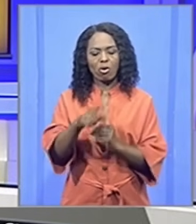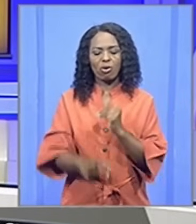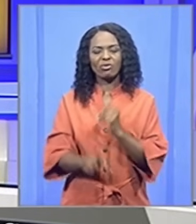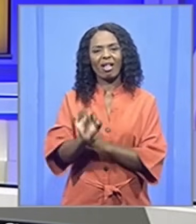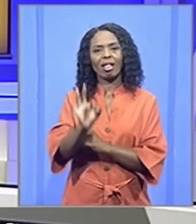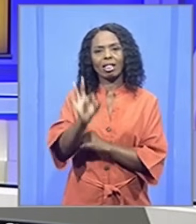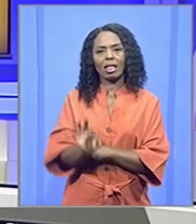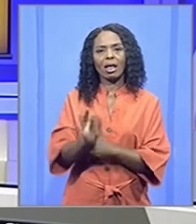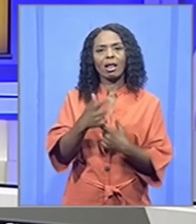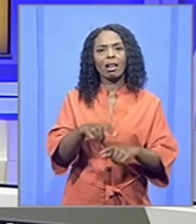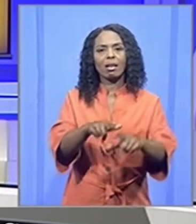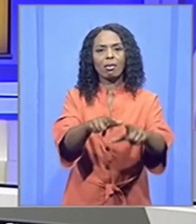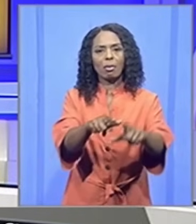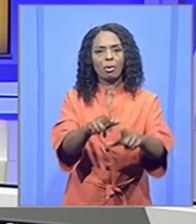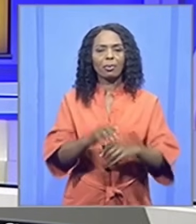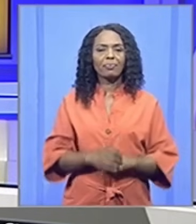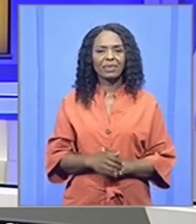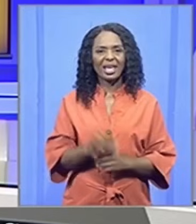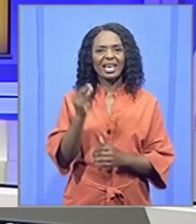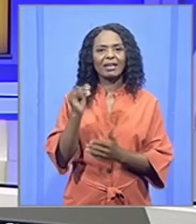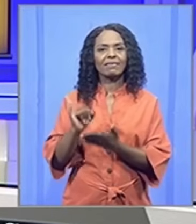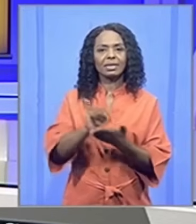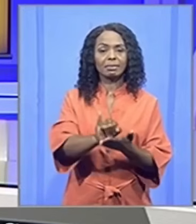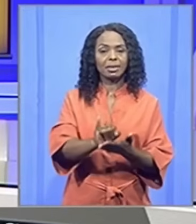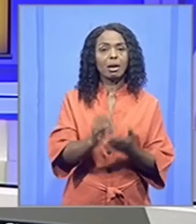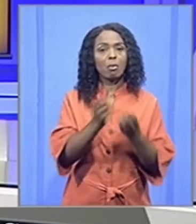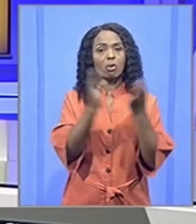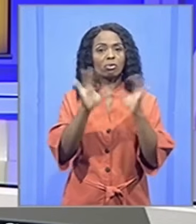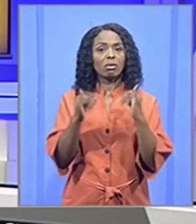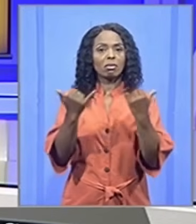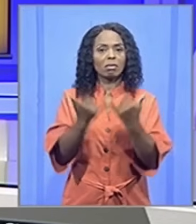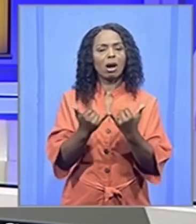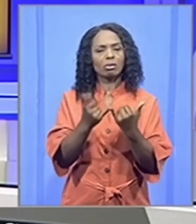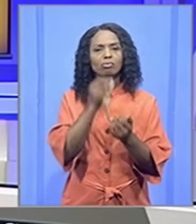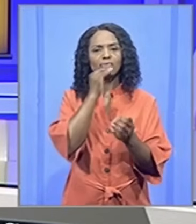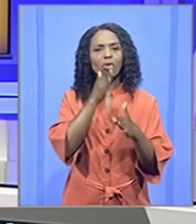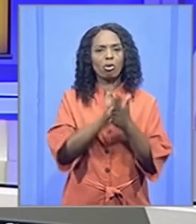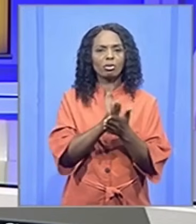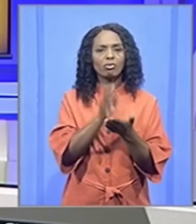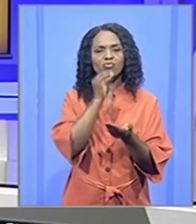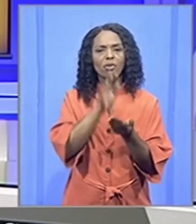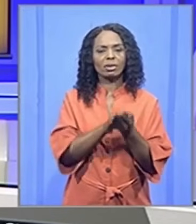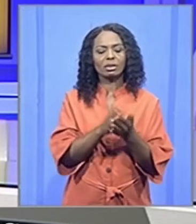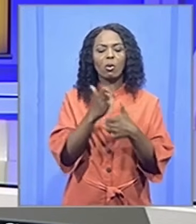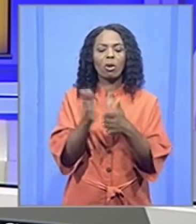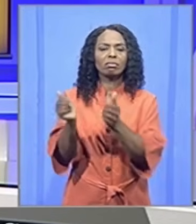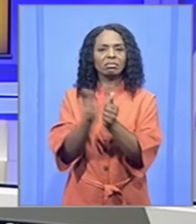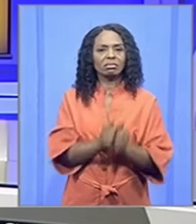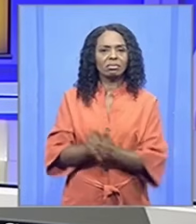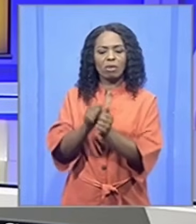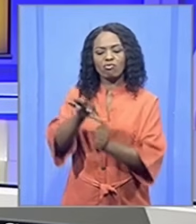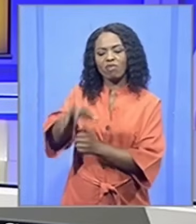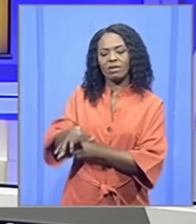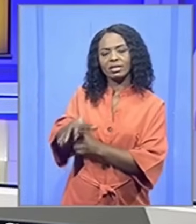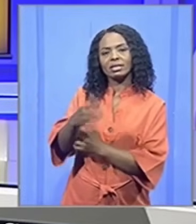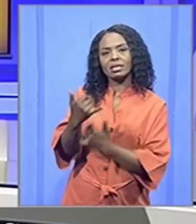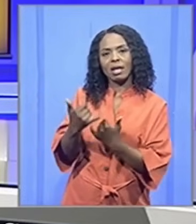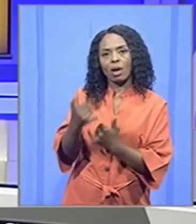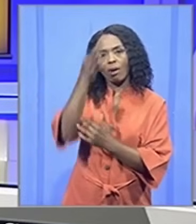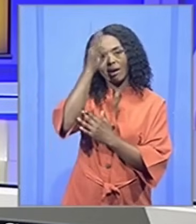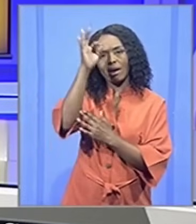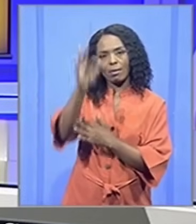conference ya peeletšo ka Limpopo. Dikhamphani di tshepišitše go šoma le mmušo wa profense ka maikemišetšo a go rarolla